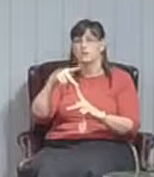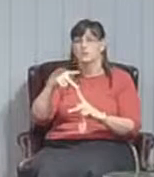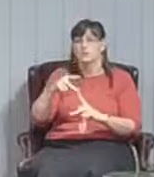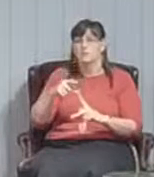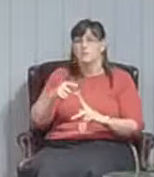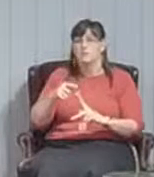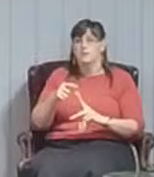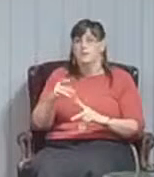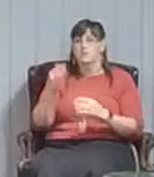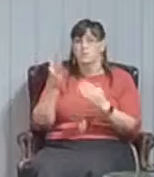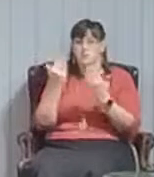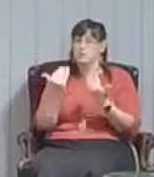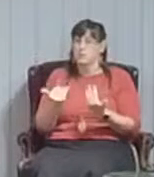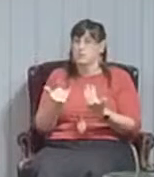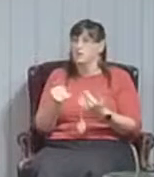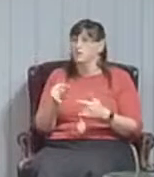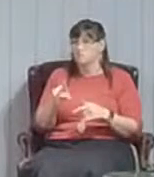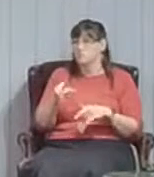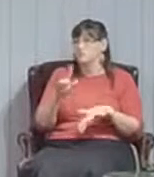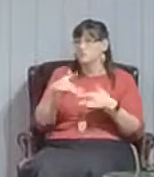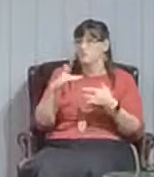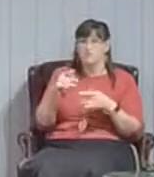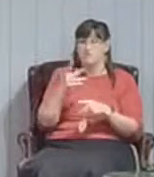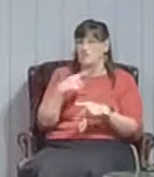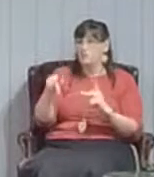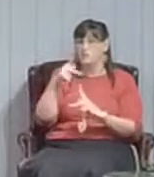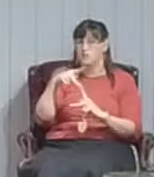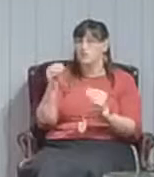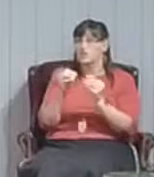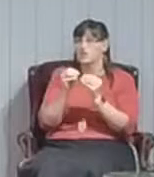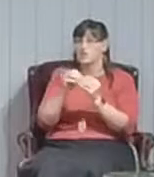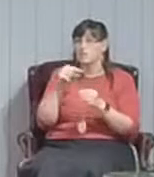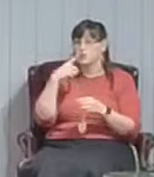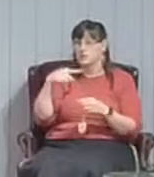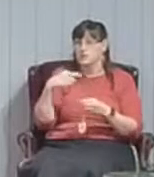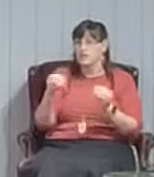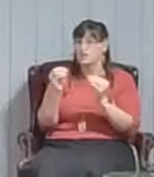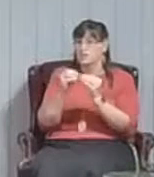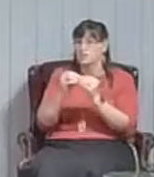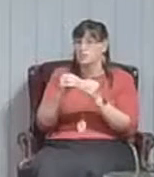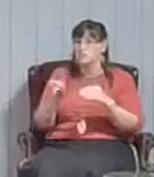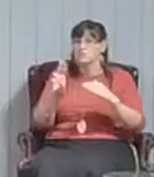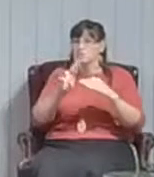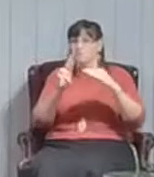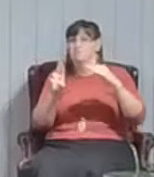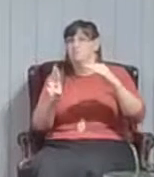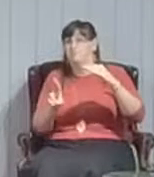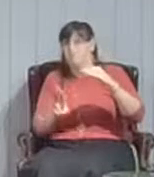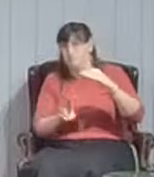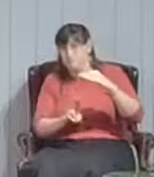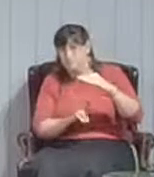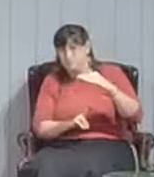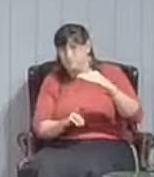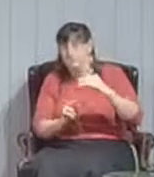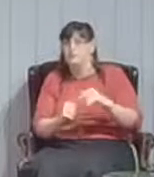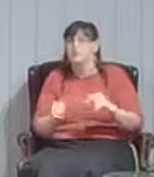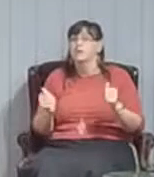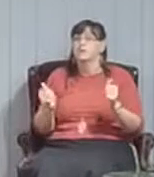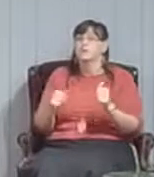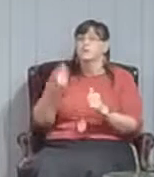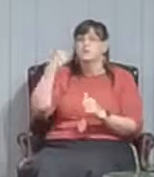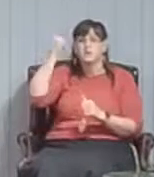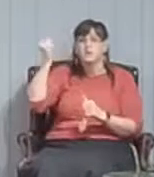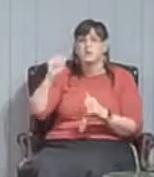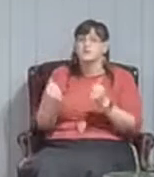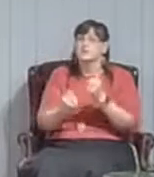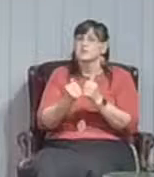bet right now you don't feel perfect. And the more I say it, the more you don't feel perfect, huh? Because as much as